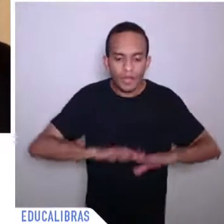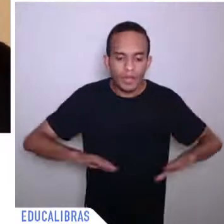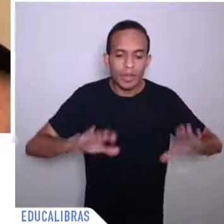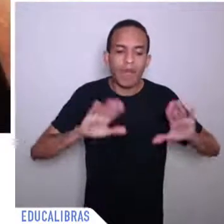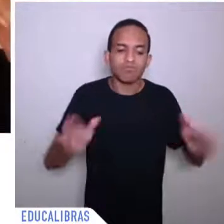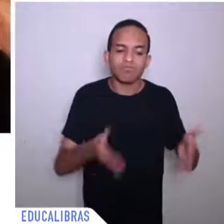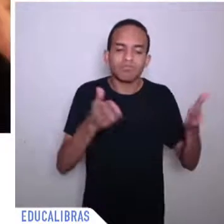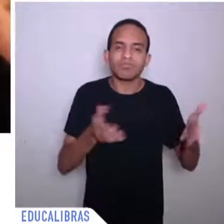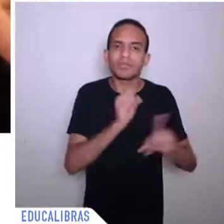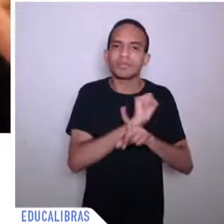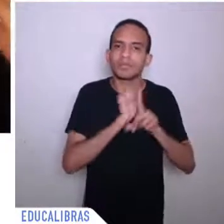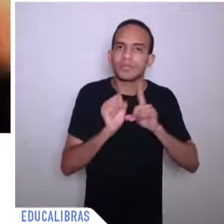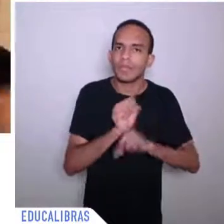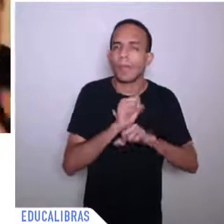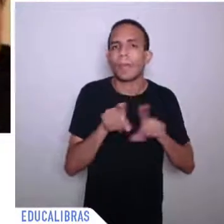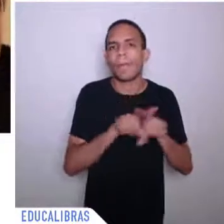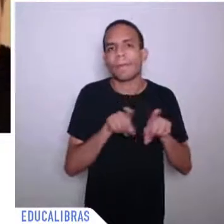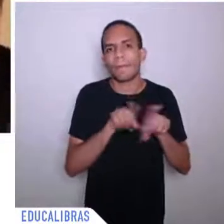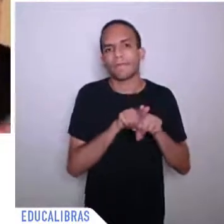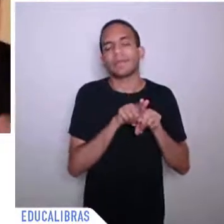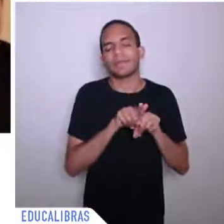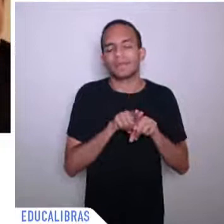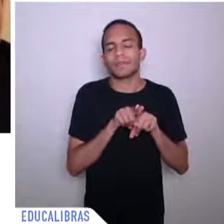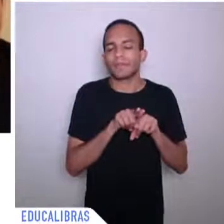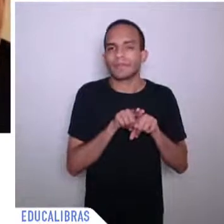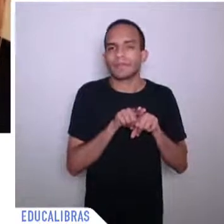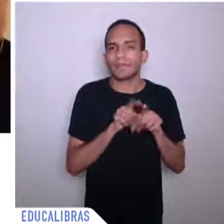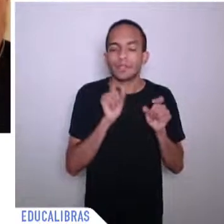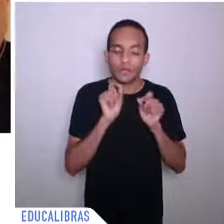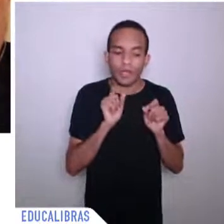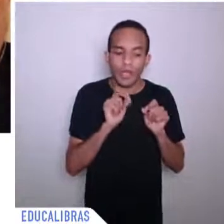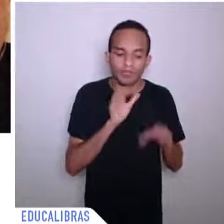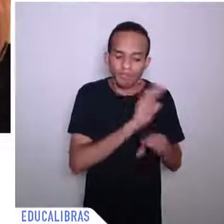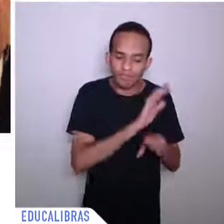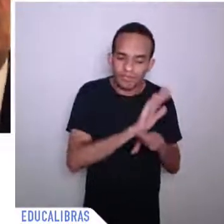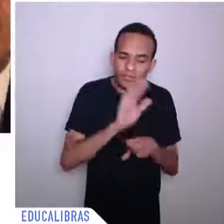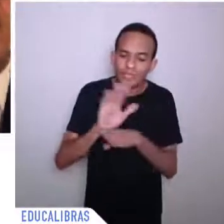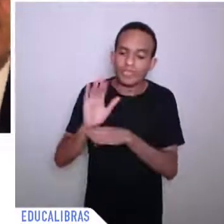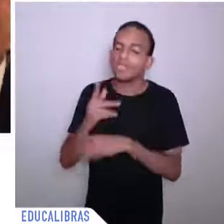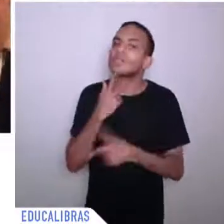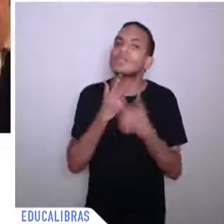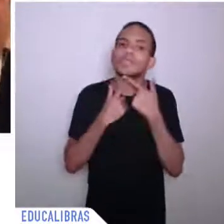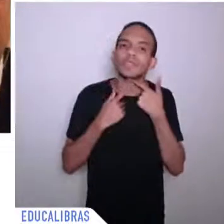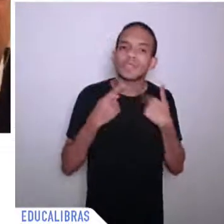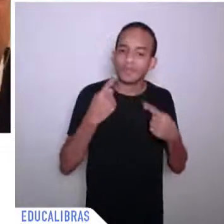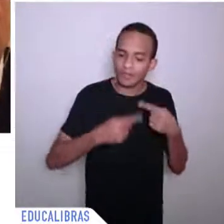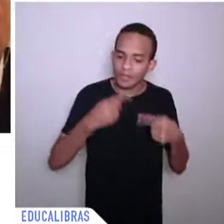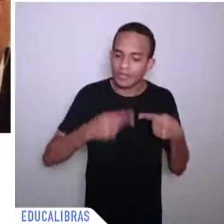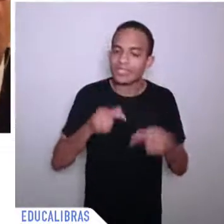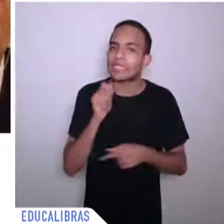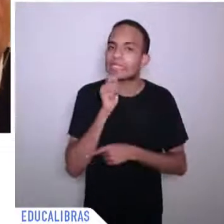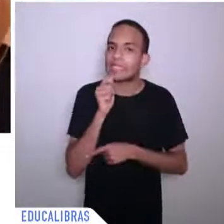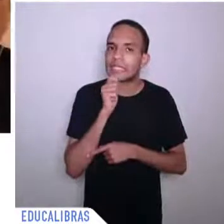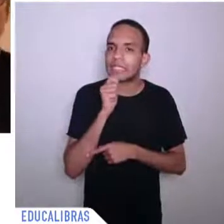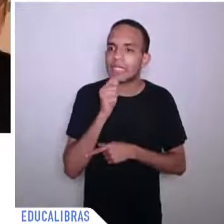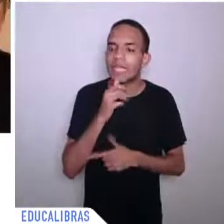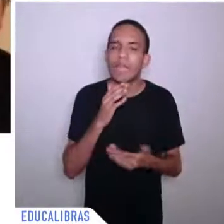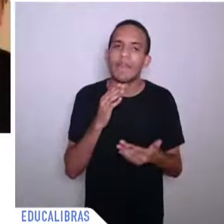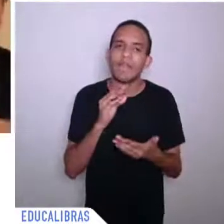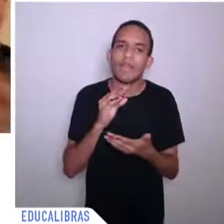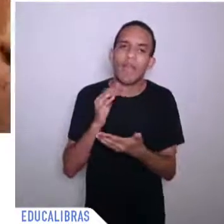voters. But this possibility is captured by the dominating parts of the society to try to